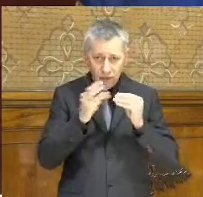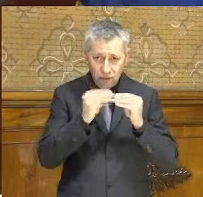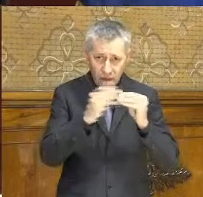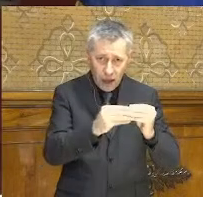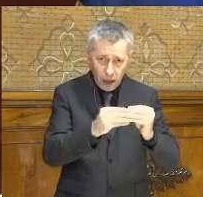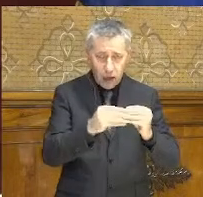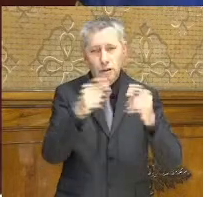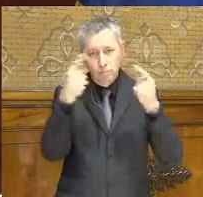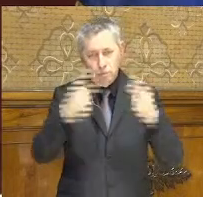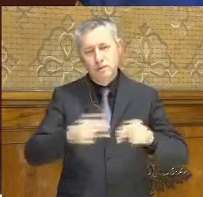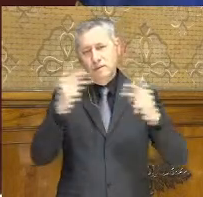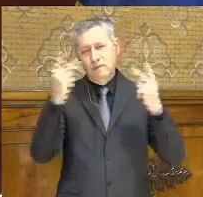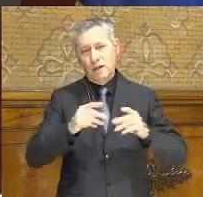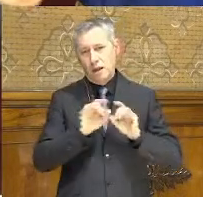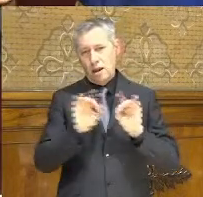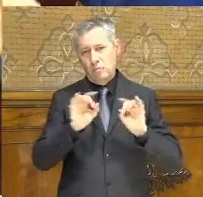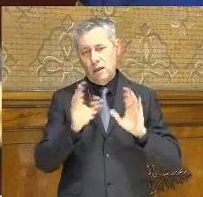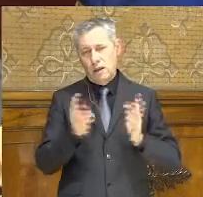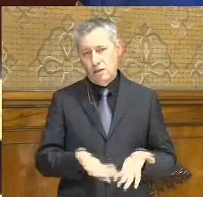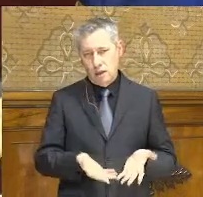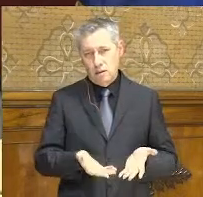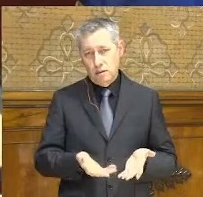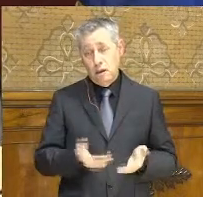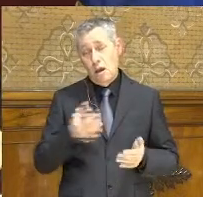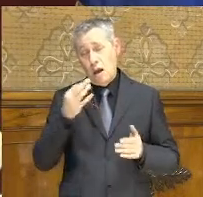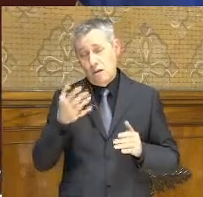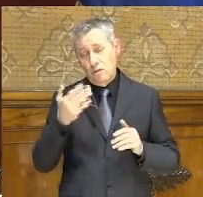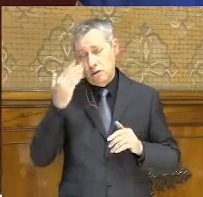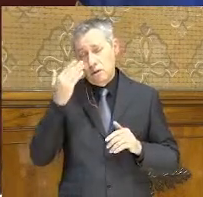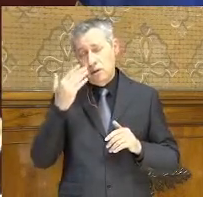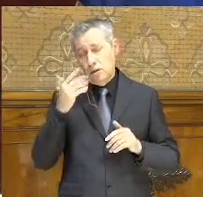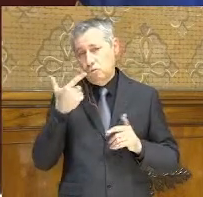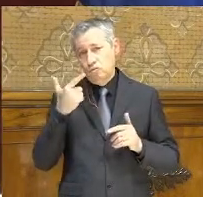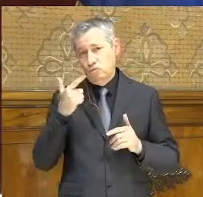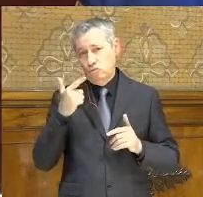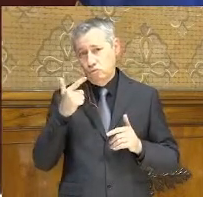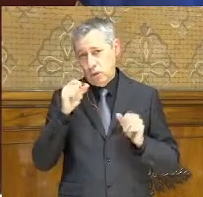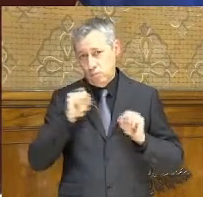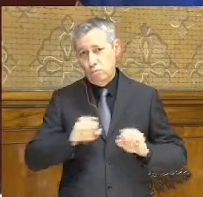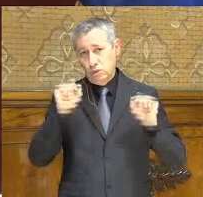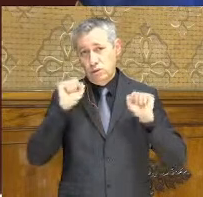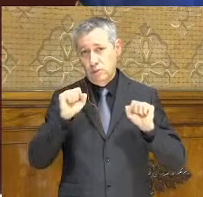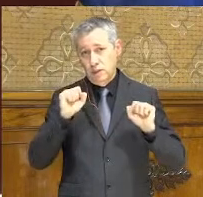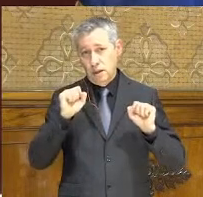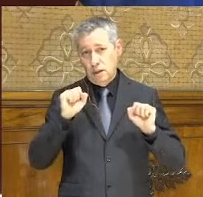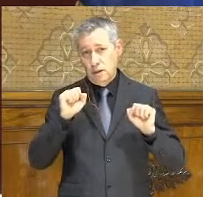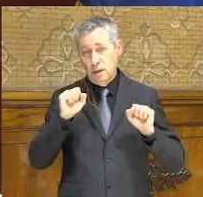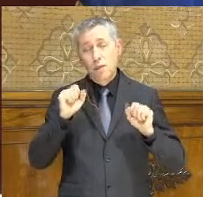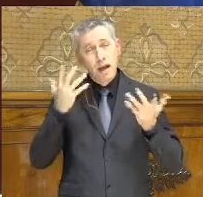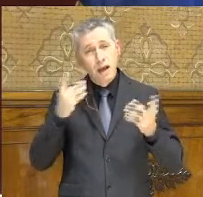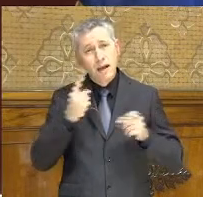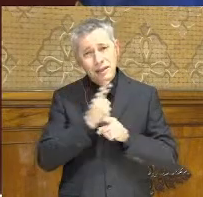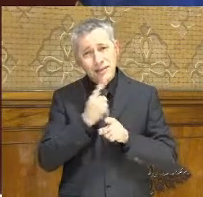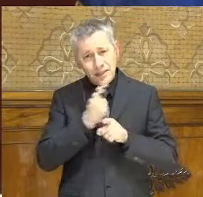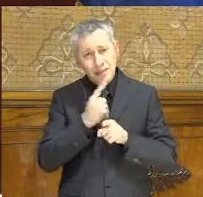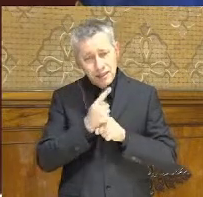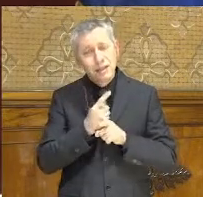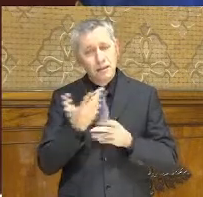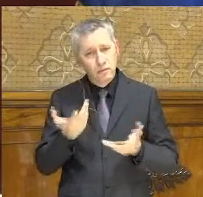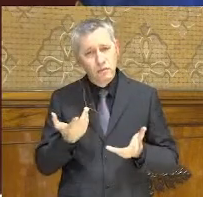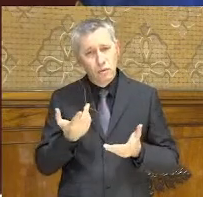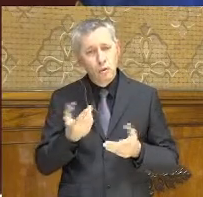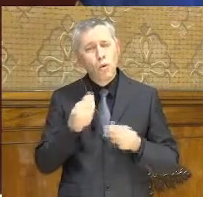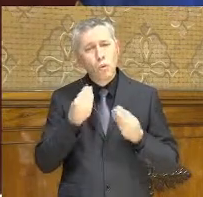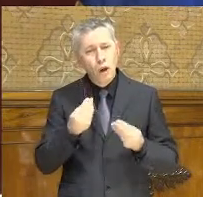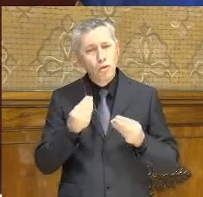at the right time, but we must be free to be able to act in time, even as we are unprepared, as I said, in